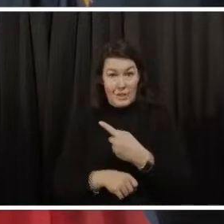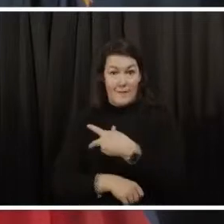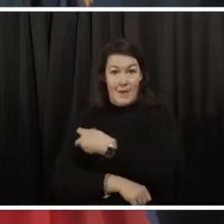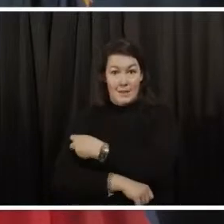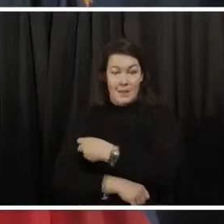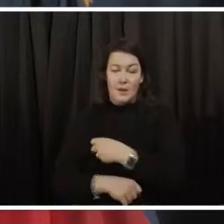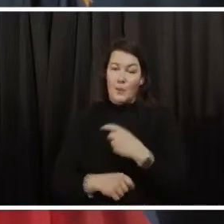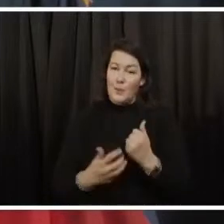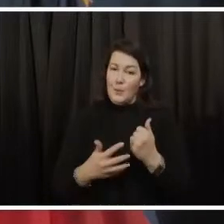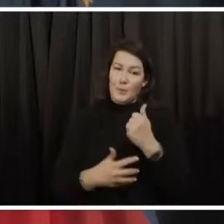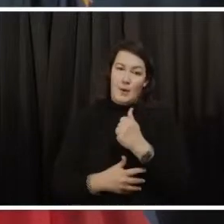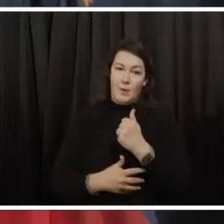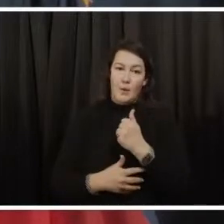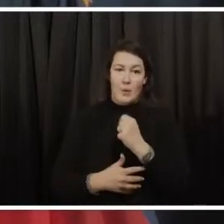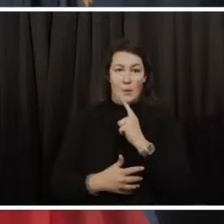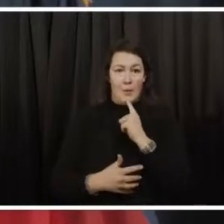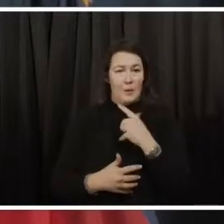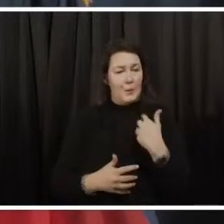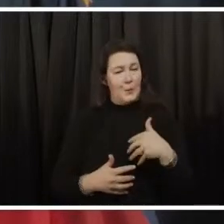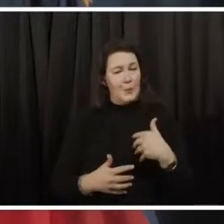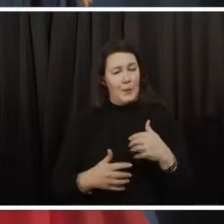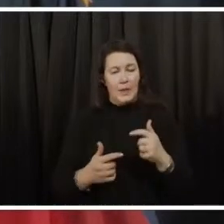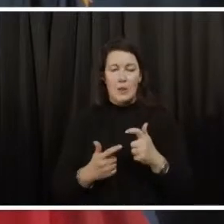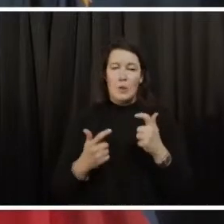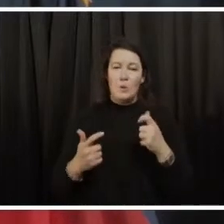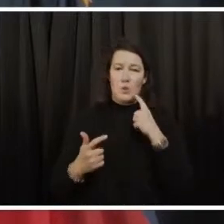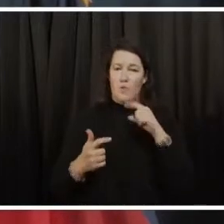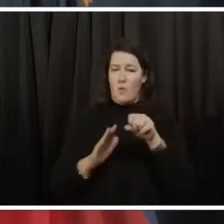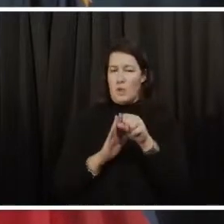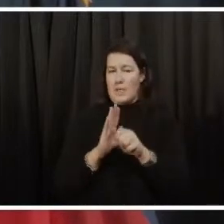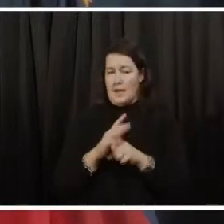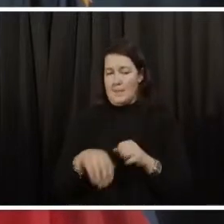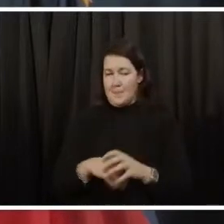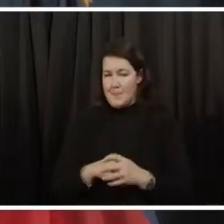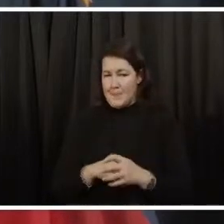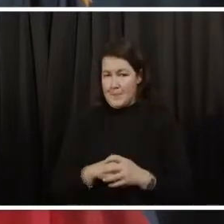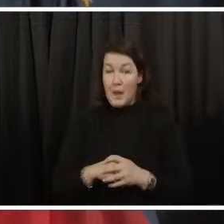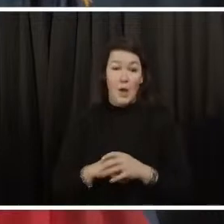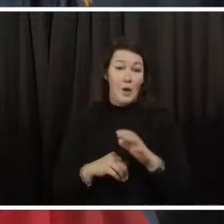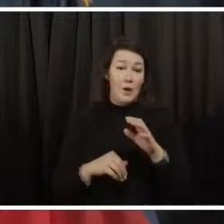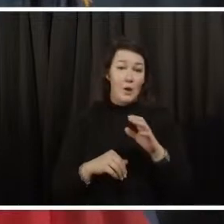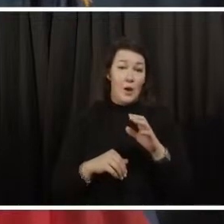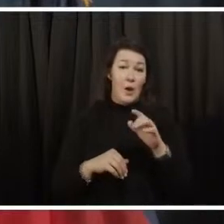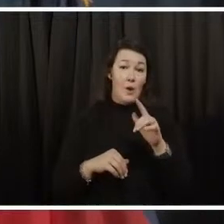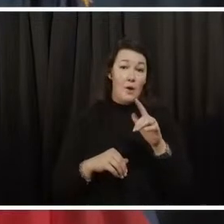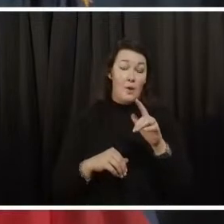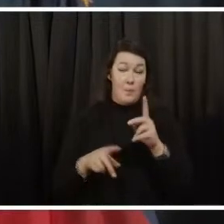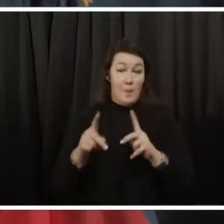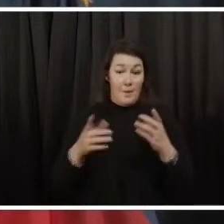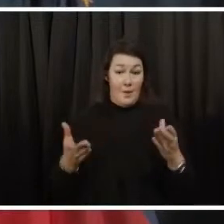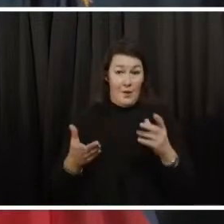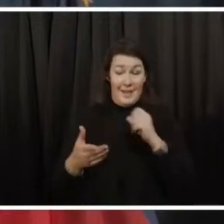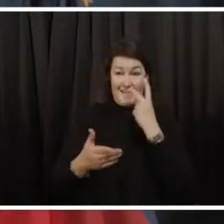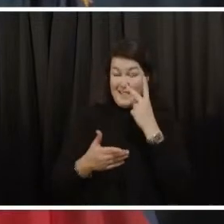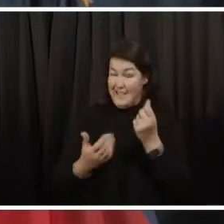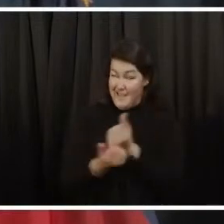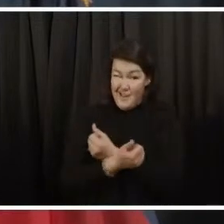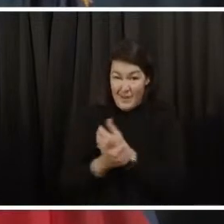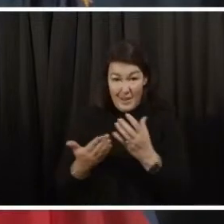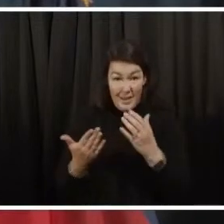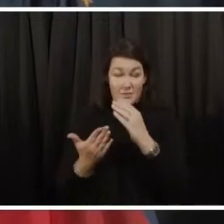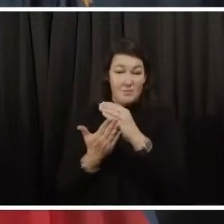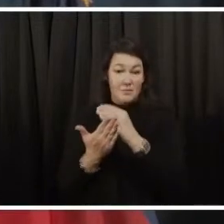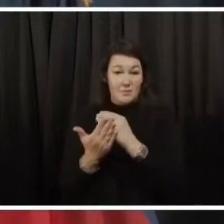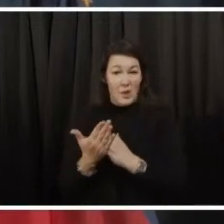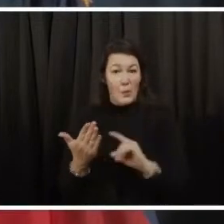course, that's the priority. That makes the single biggest difference for the state. Coloradans can view the full list of clinics and times, other mobile